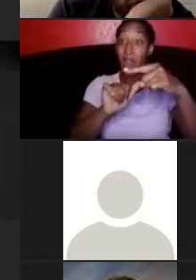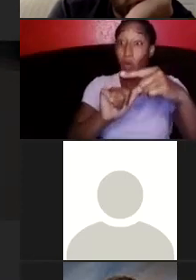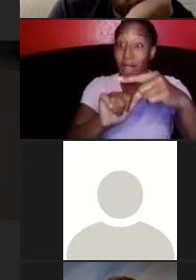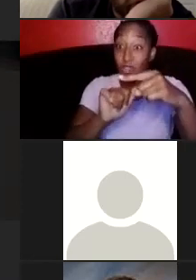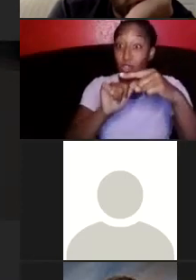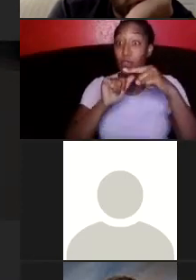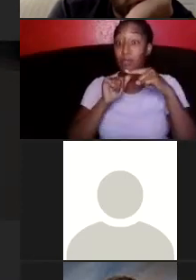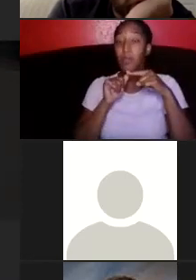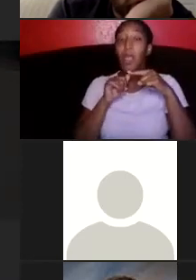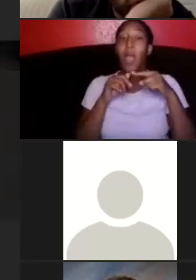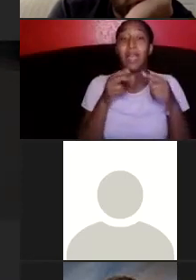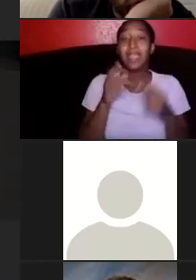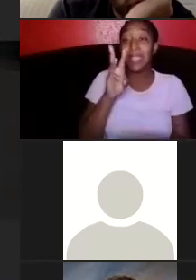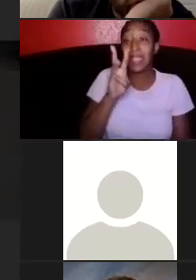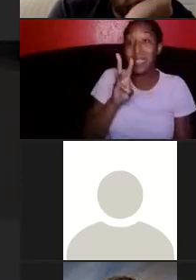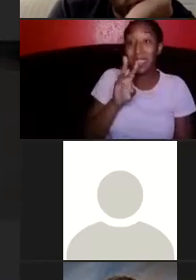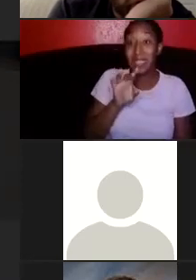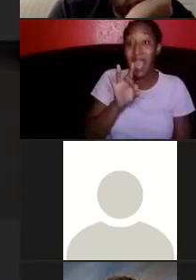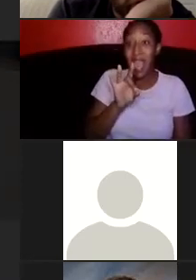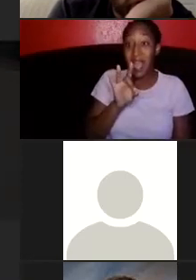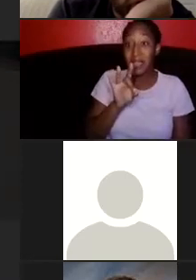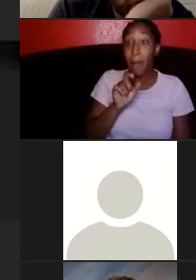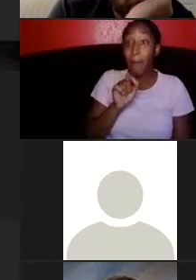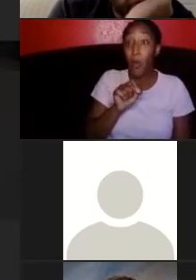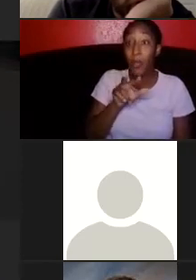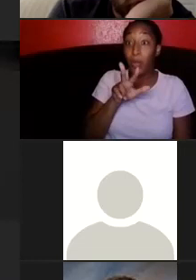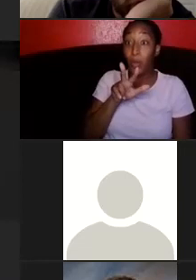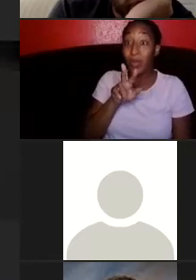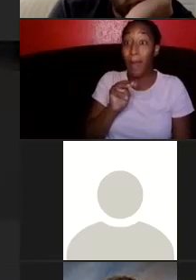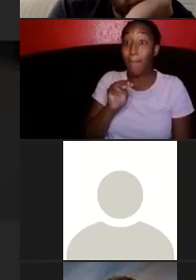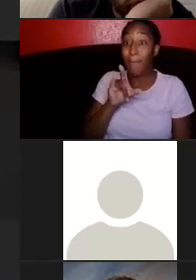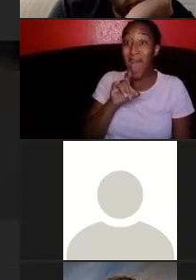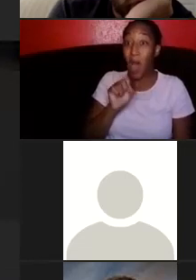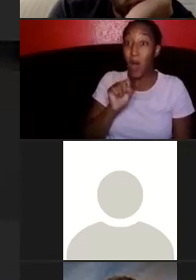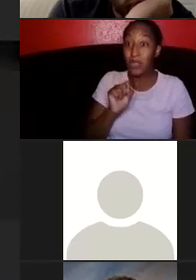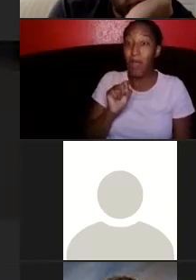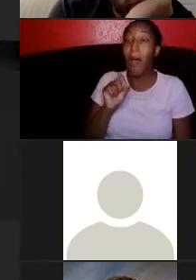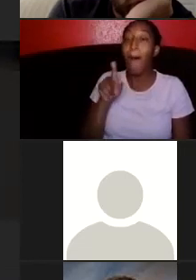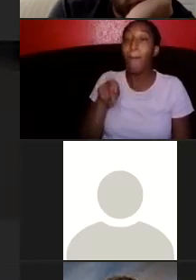6,803 miles per hour, square it, and then divide by the radius.